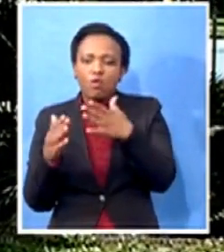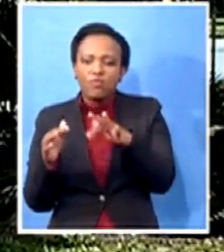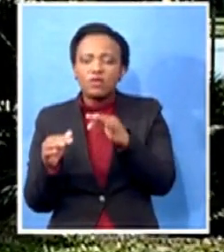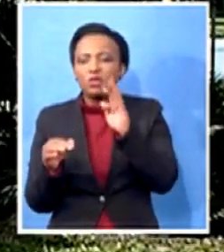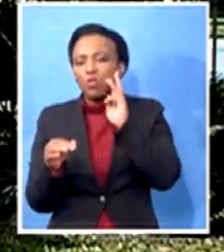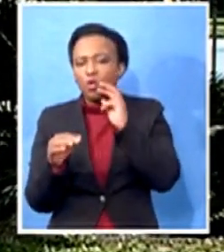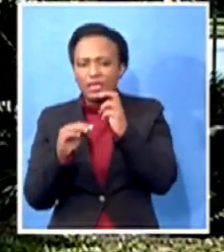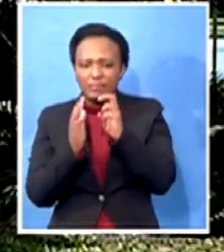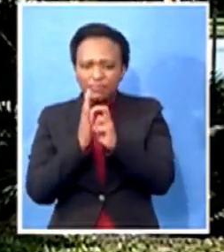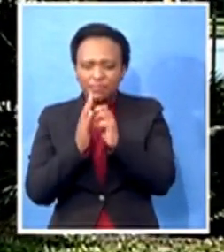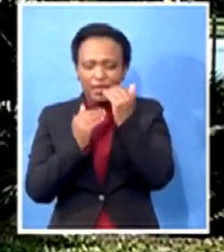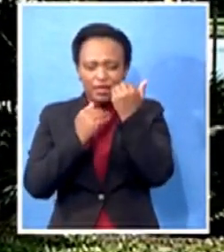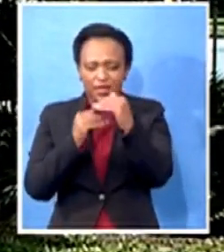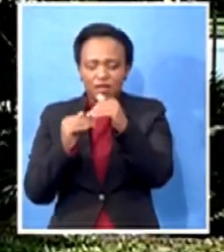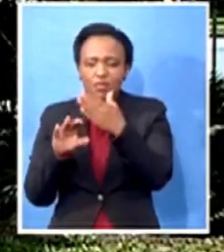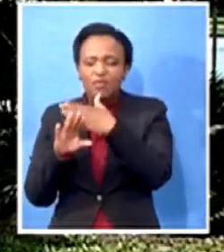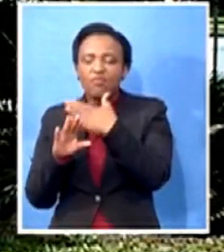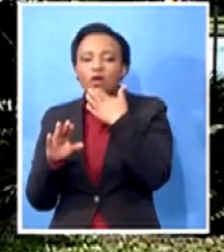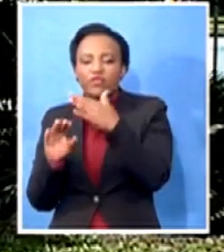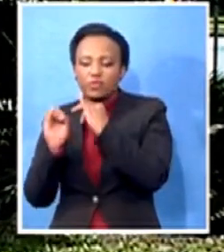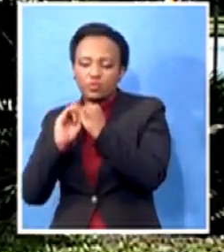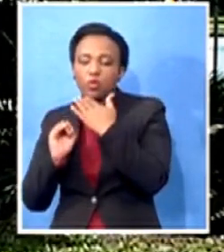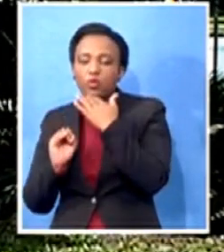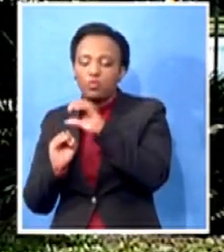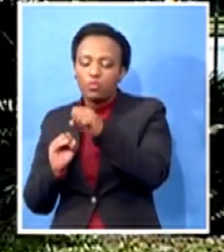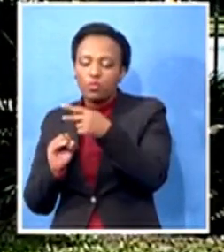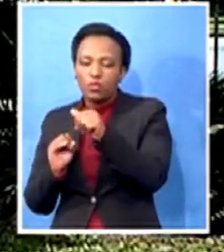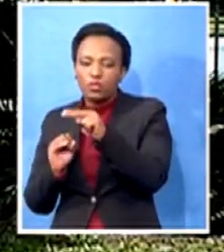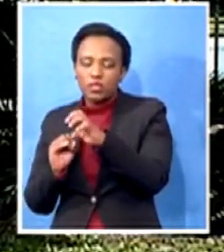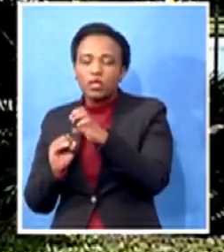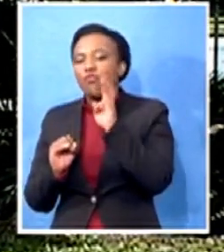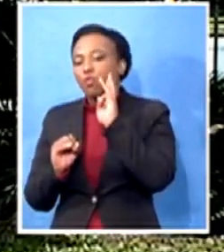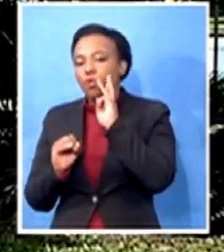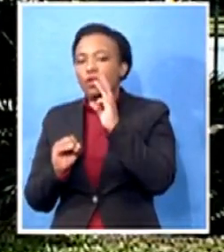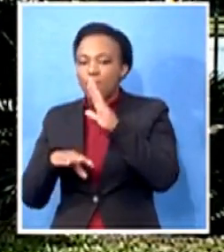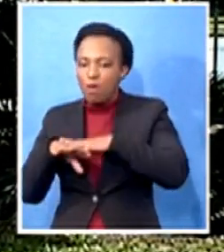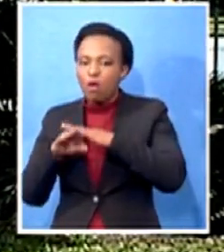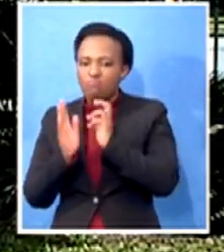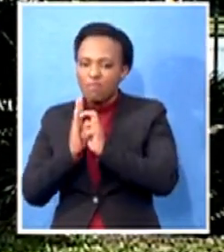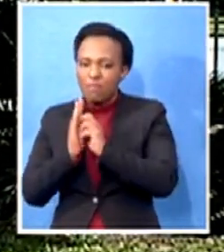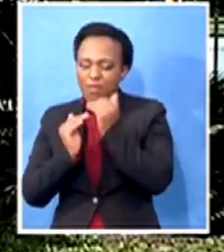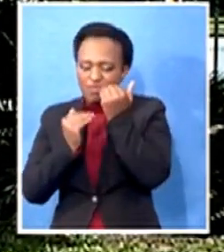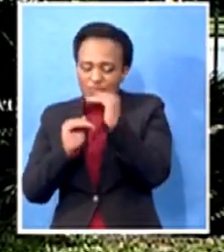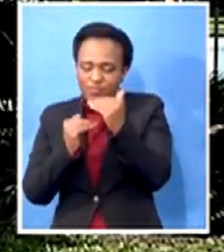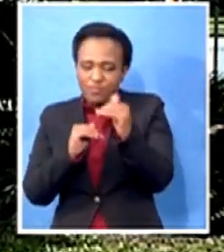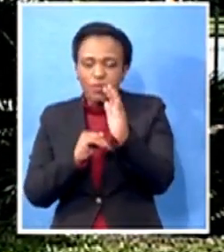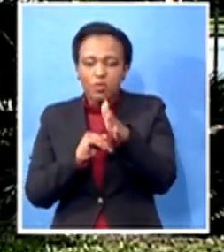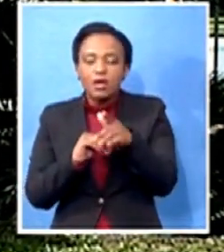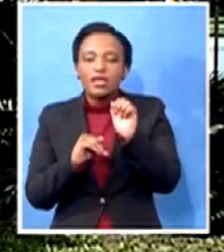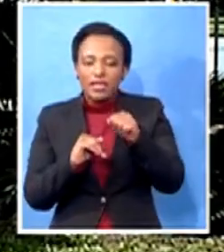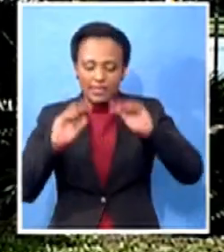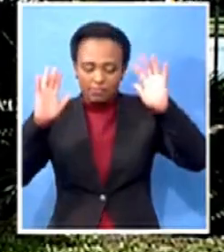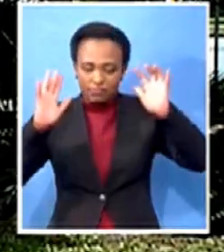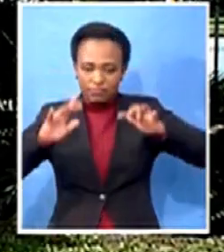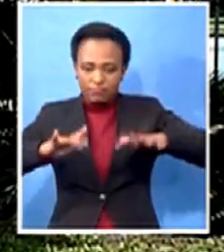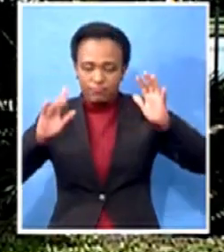and he's saying we're going to see more restrictions because although we had extreme rain this week, it's just not enough to fill our dams to